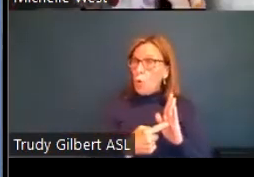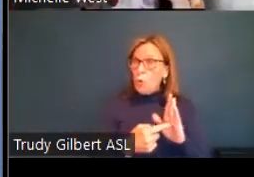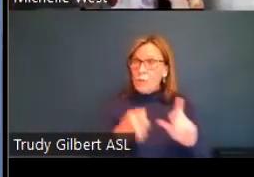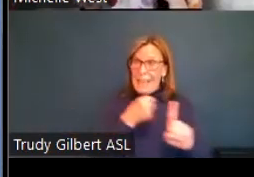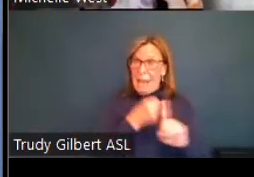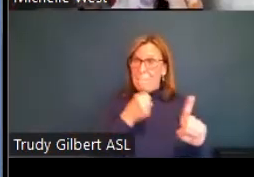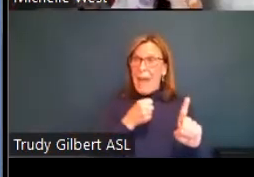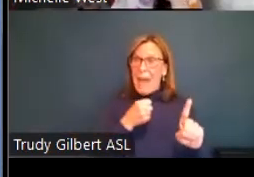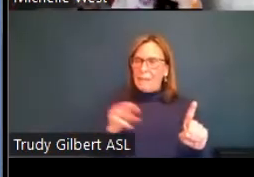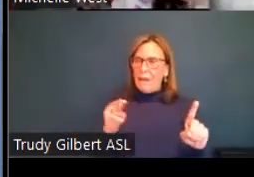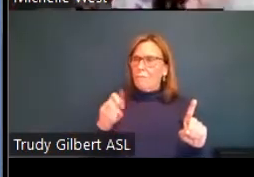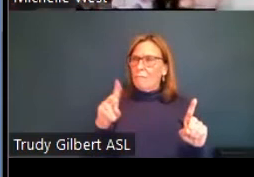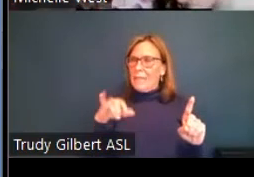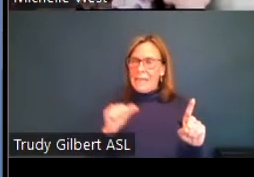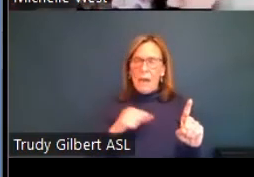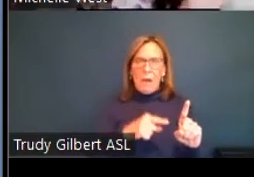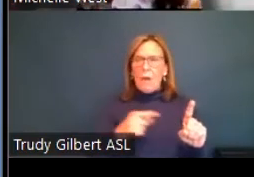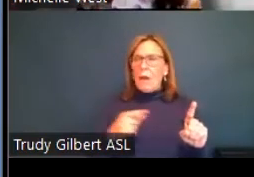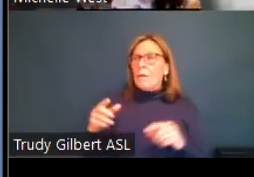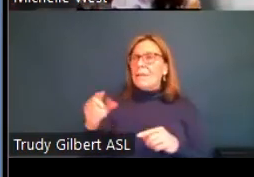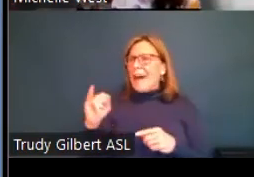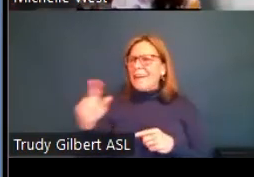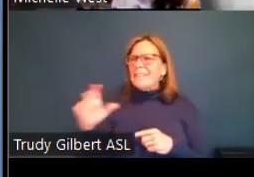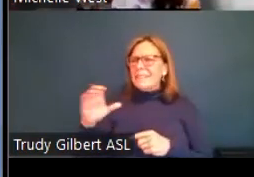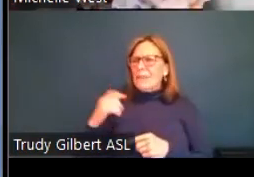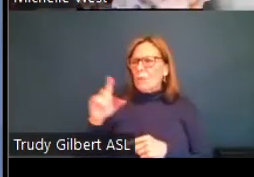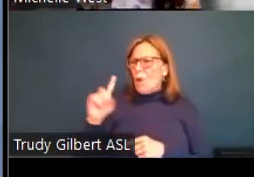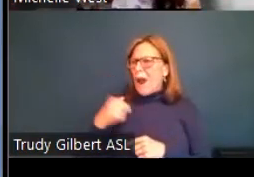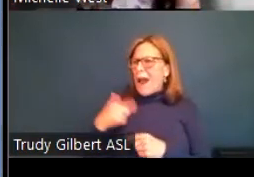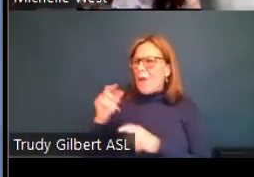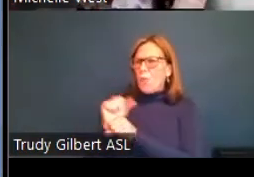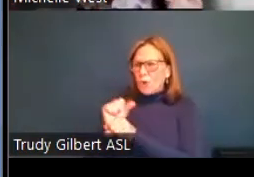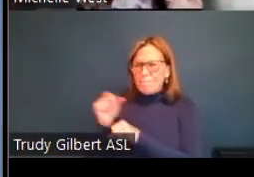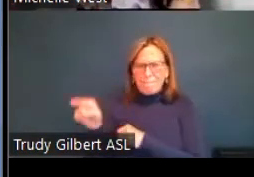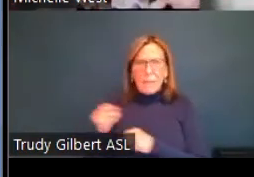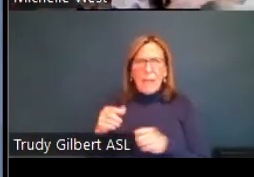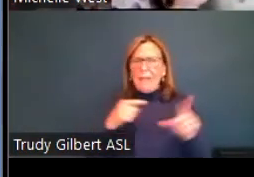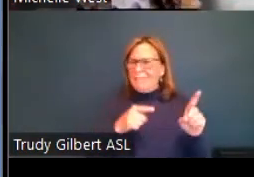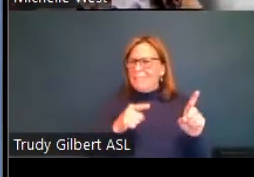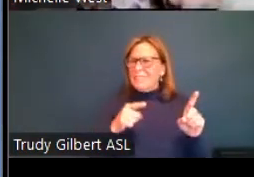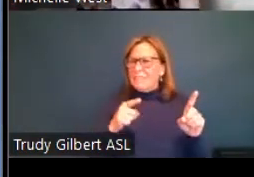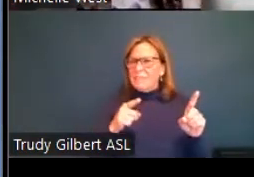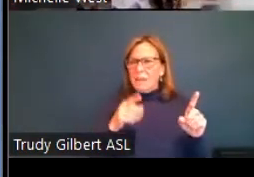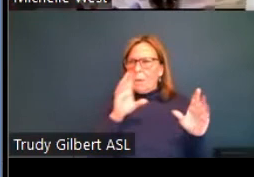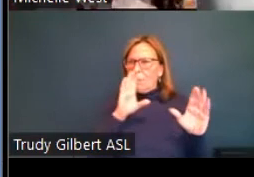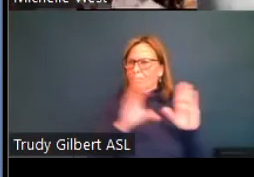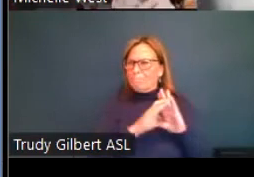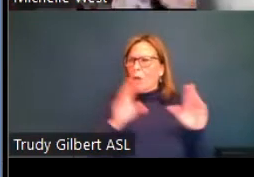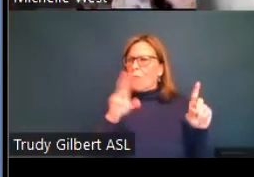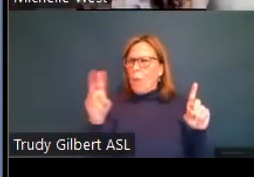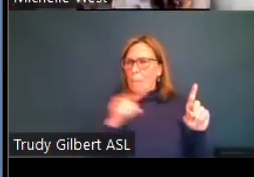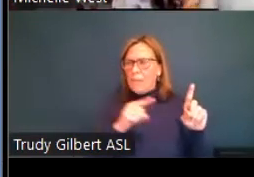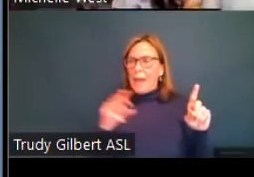Independent Center where I worked. We had a web page that had all of our, this image is a screenshot of our website, and it says Media